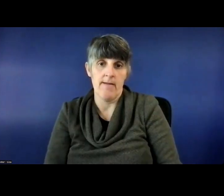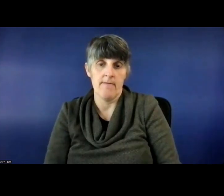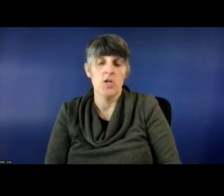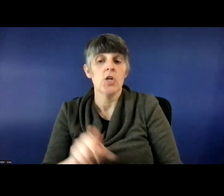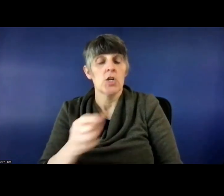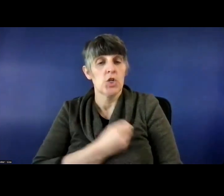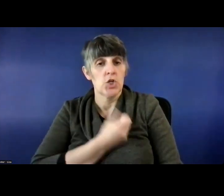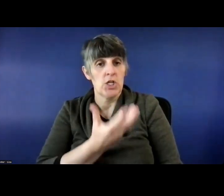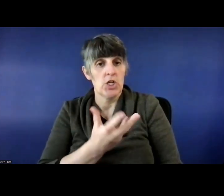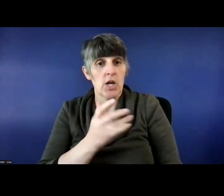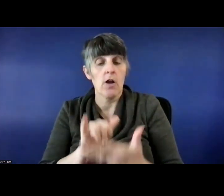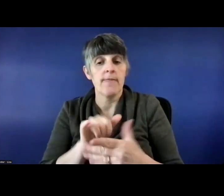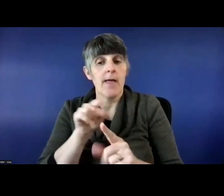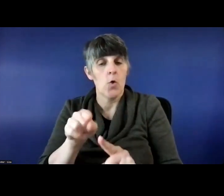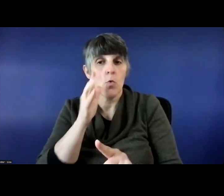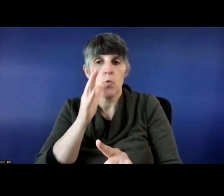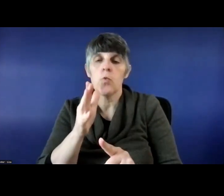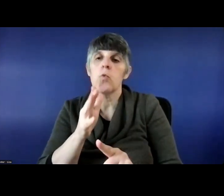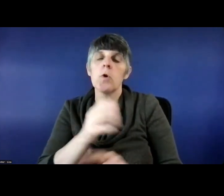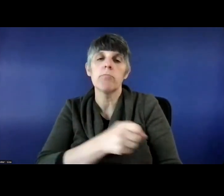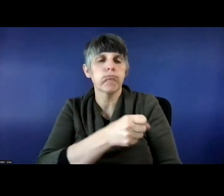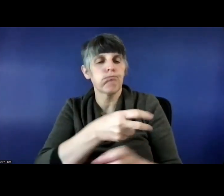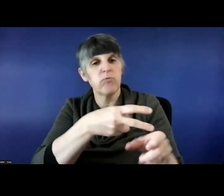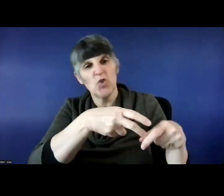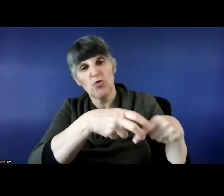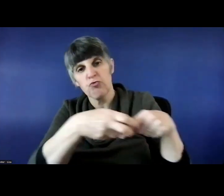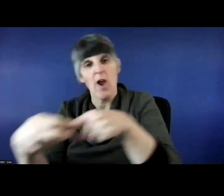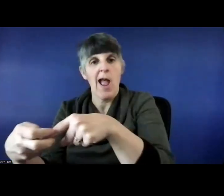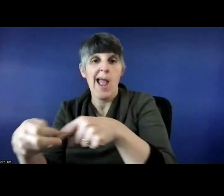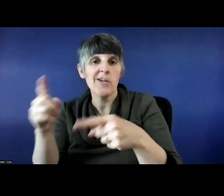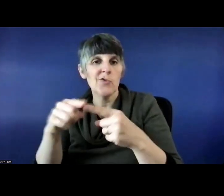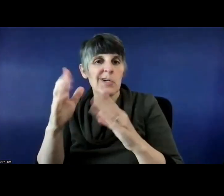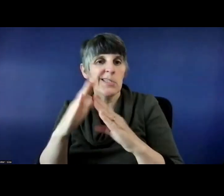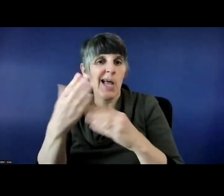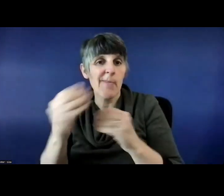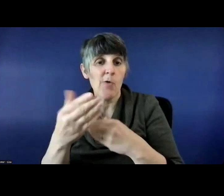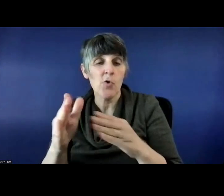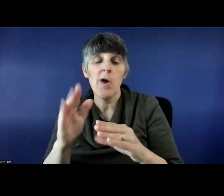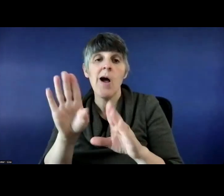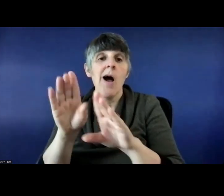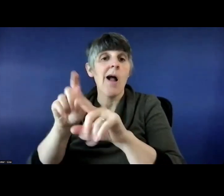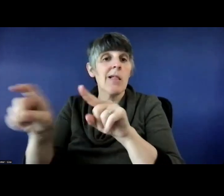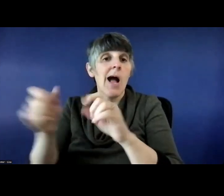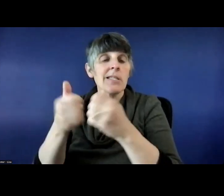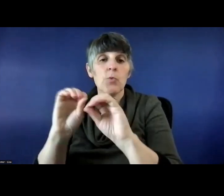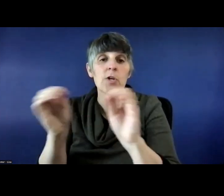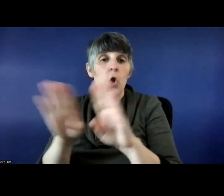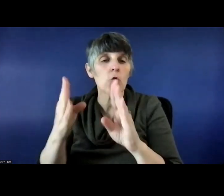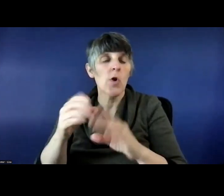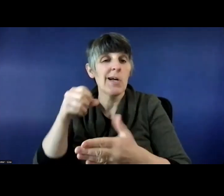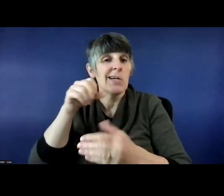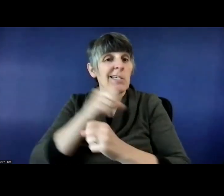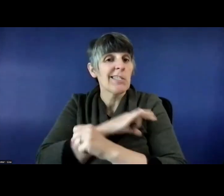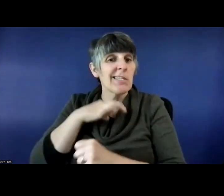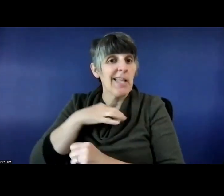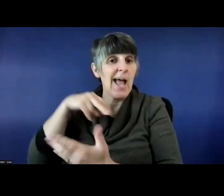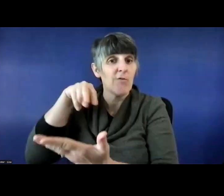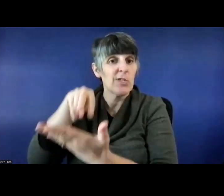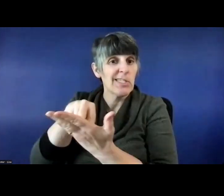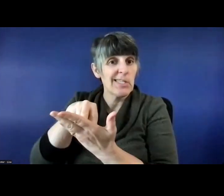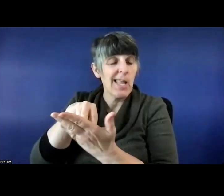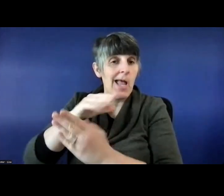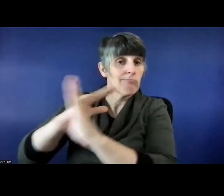shared that he would be dragged to a timeout room, which was a closet with no door. Staff would then stand in the doorway and block him when he tried to